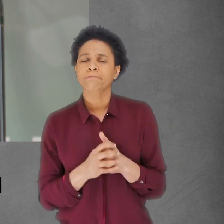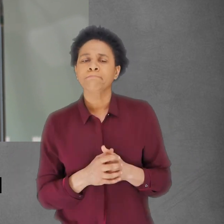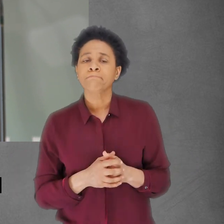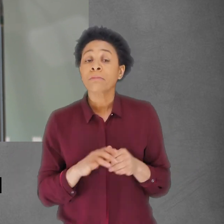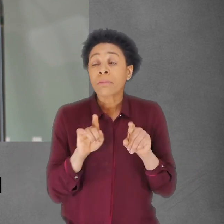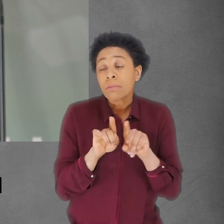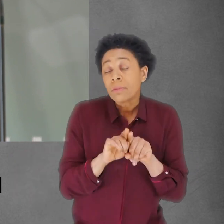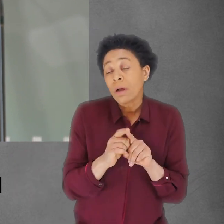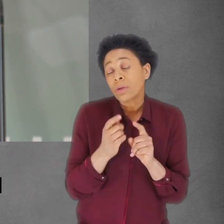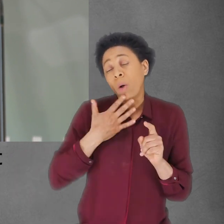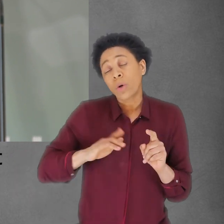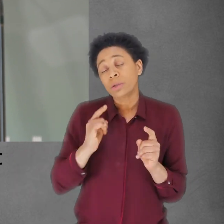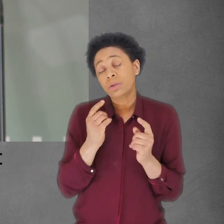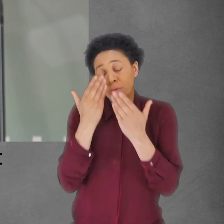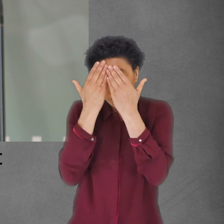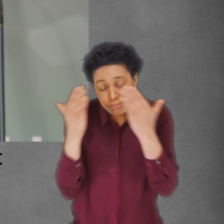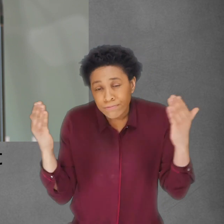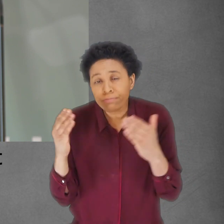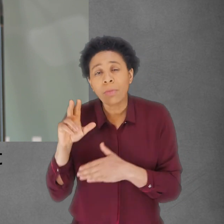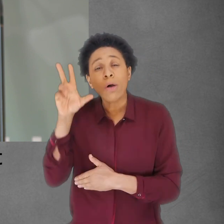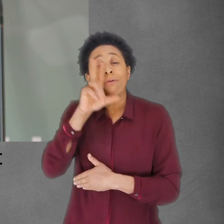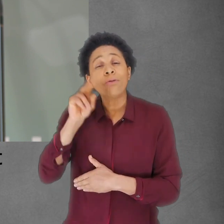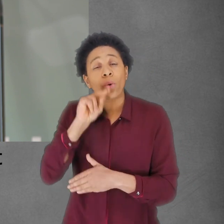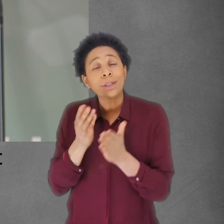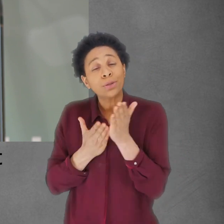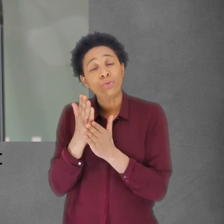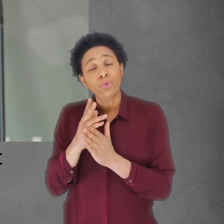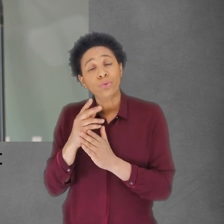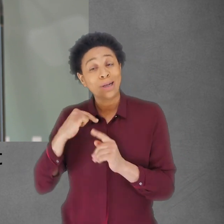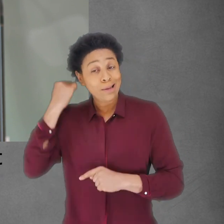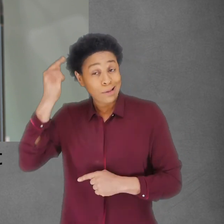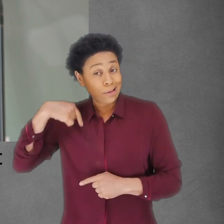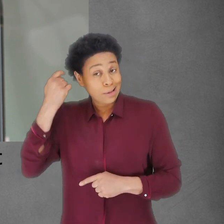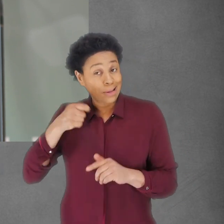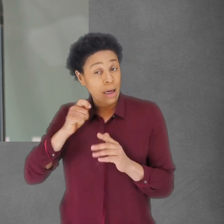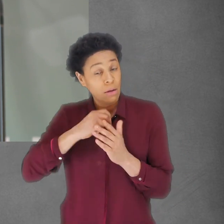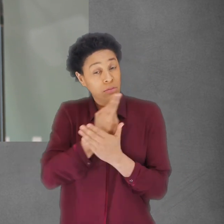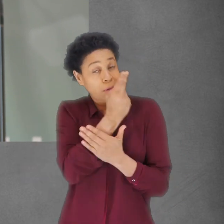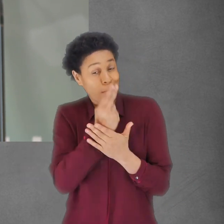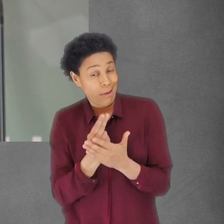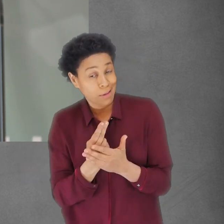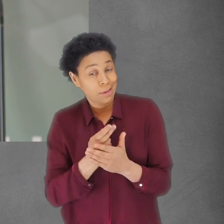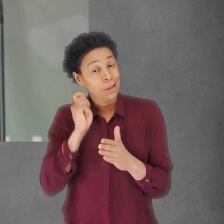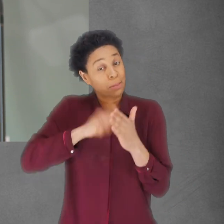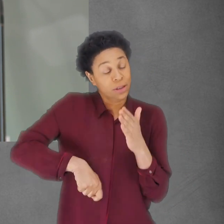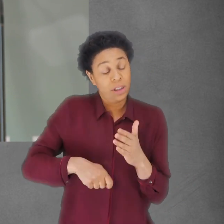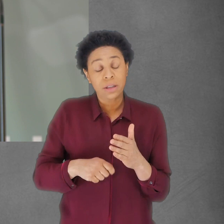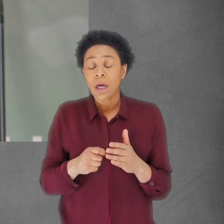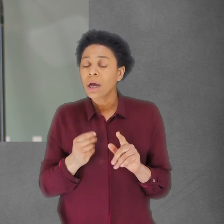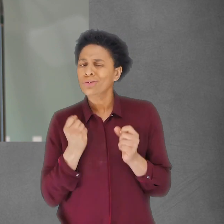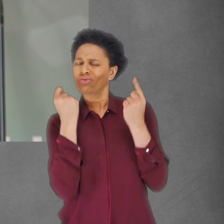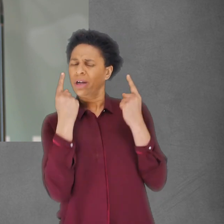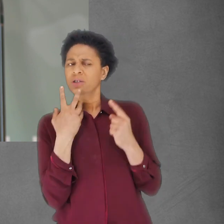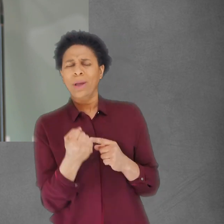honor voice through the sound commissions and to recognize that there are so many other forms of archive in dust and in